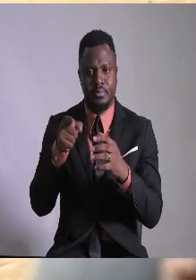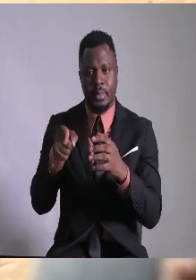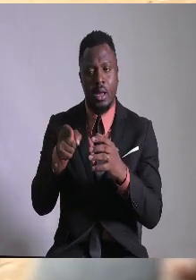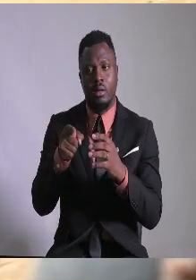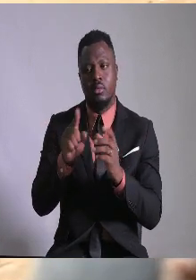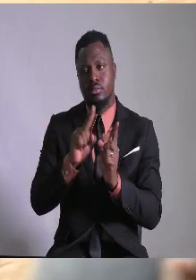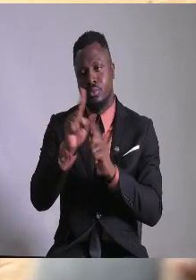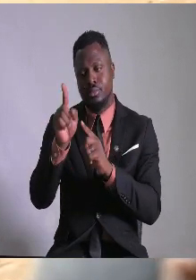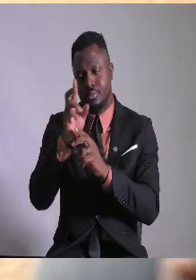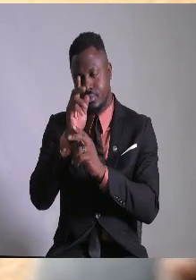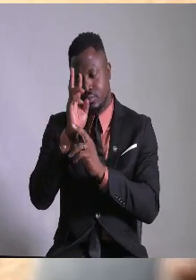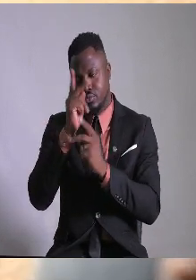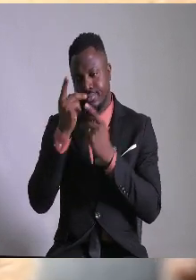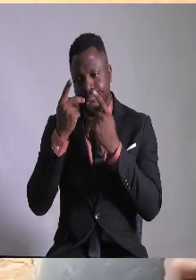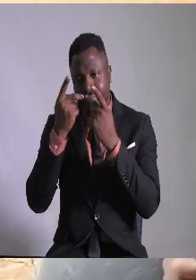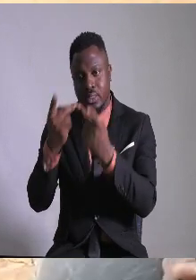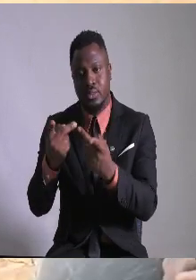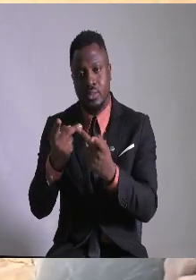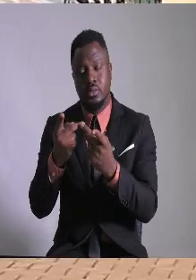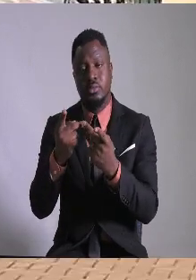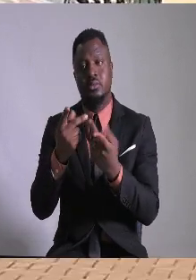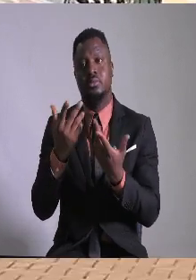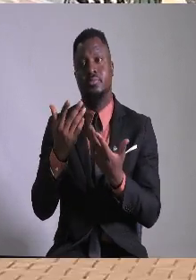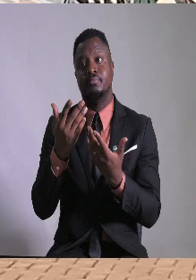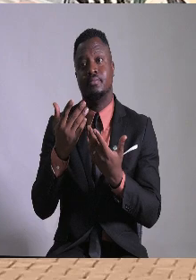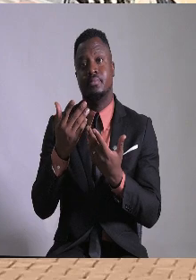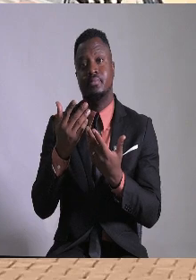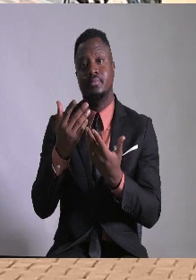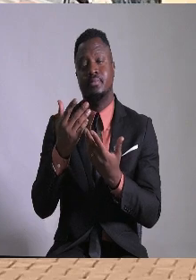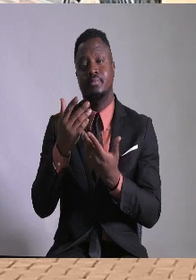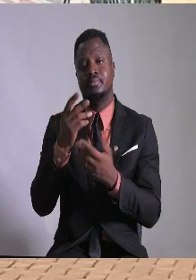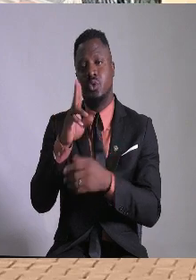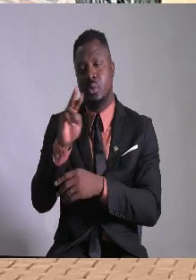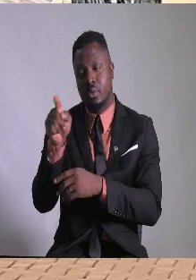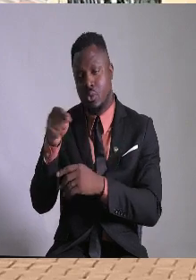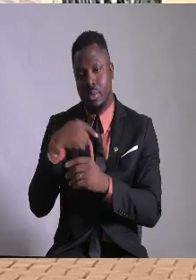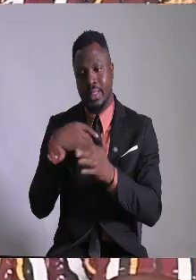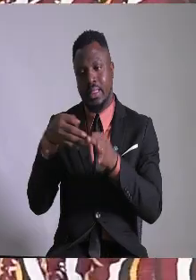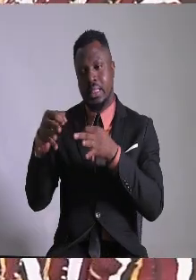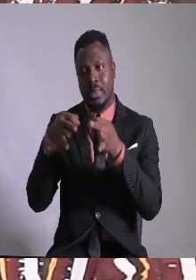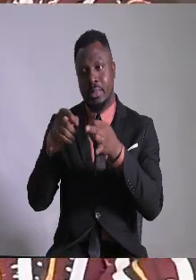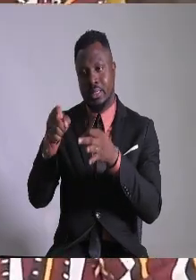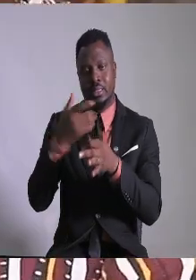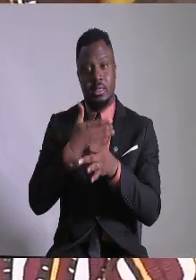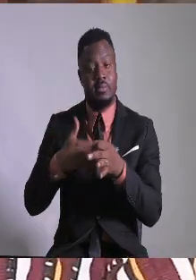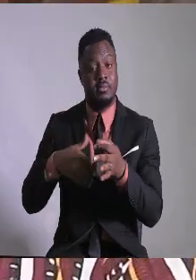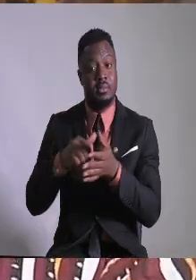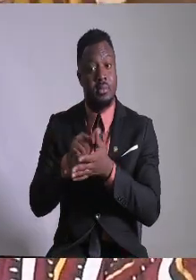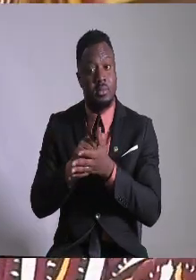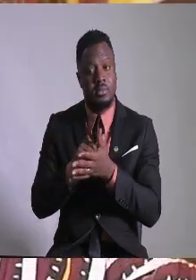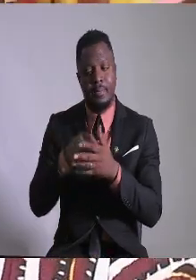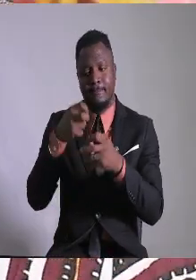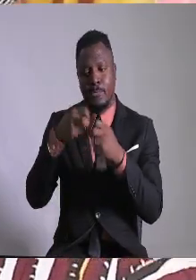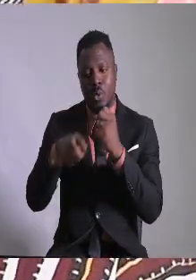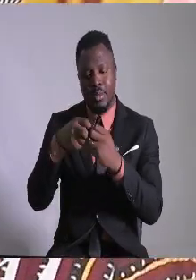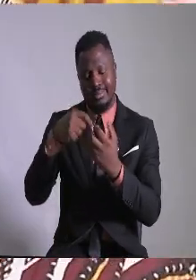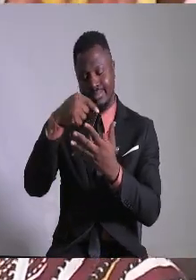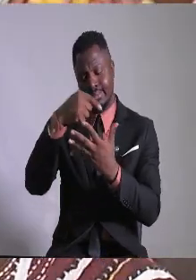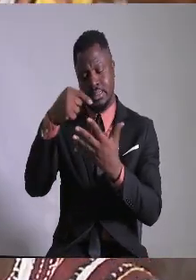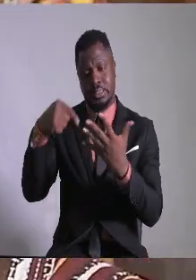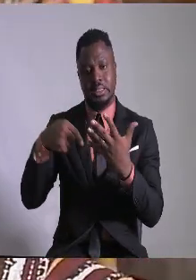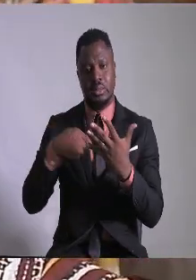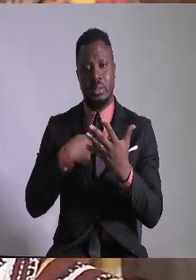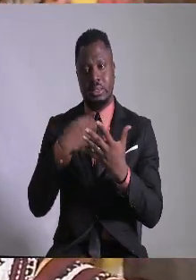to pay a courtesy call on the UNA. Then we explain to him the problems that